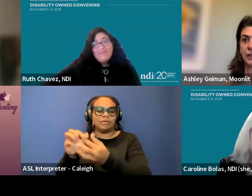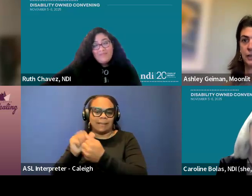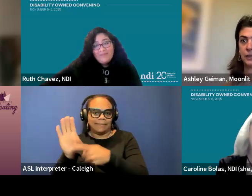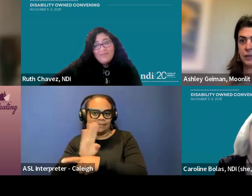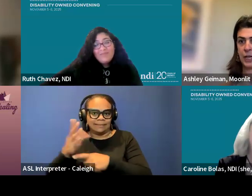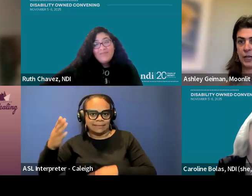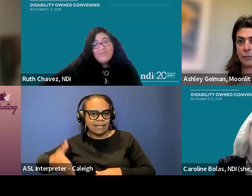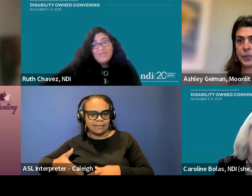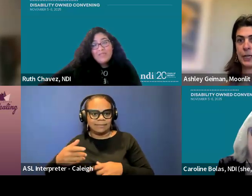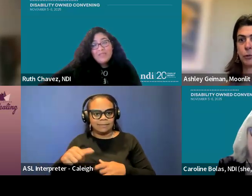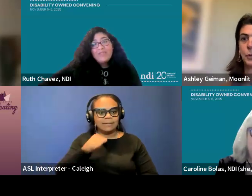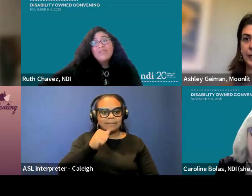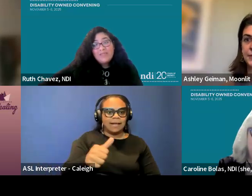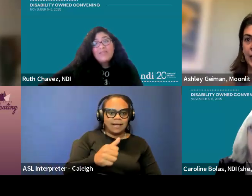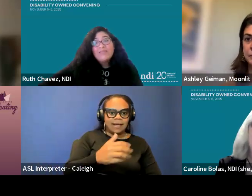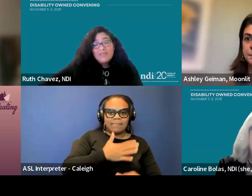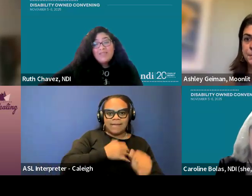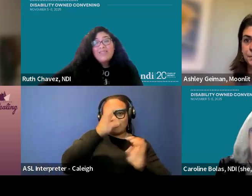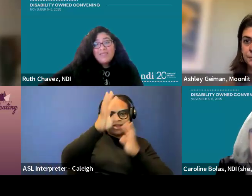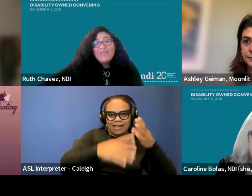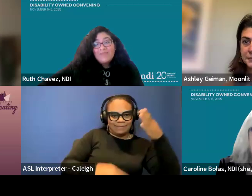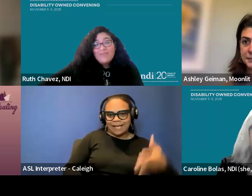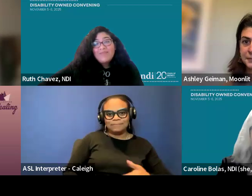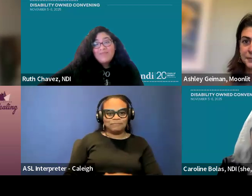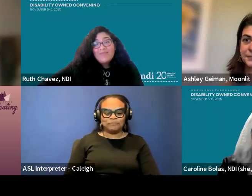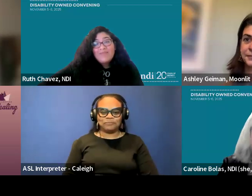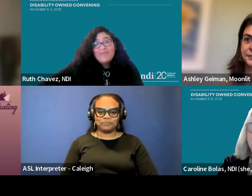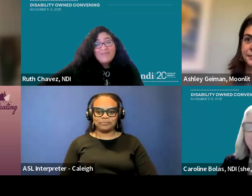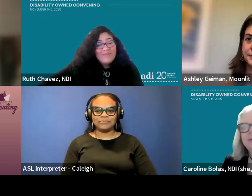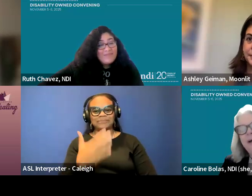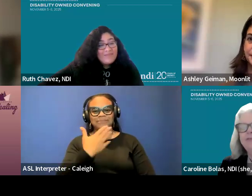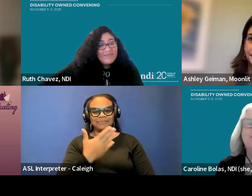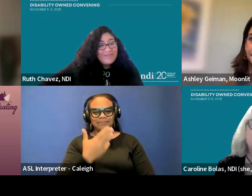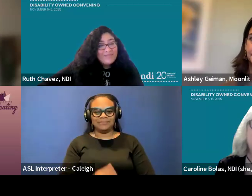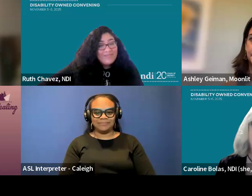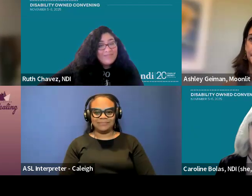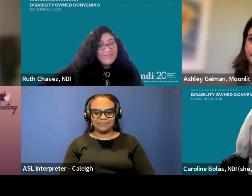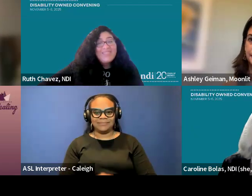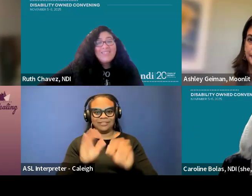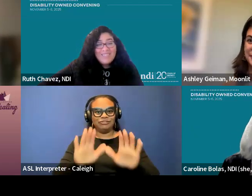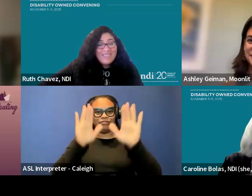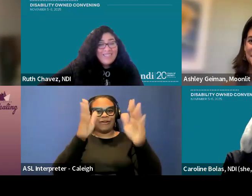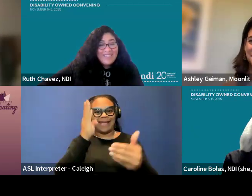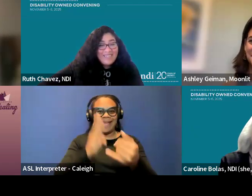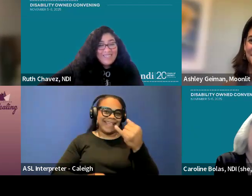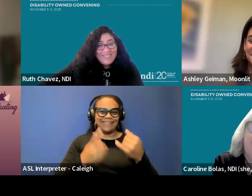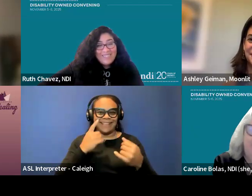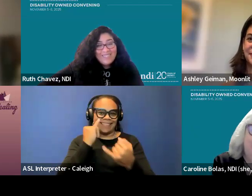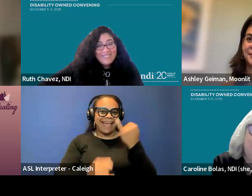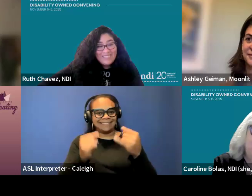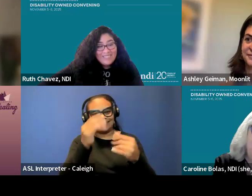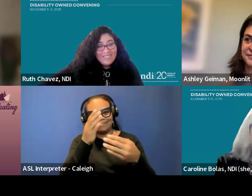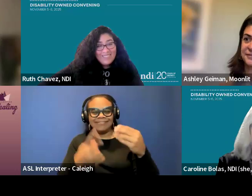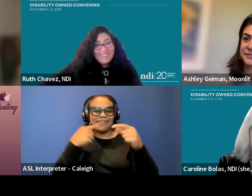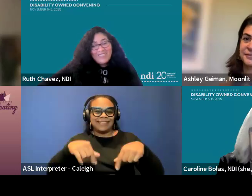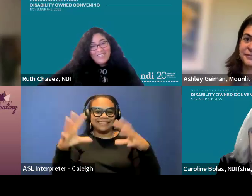and not the creative side. Thank you. I think it's a great way to end this session. I just want to